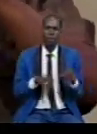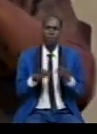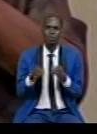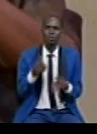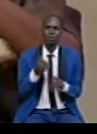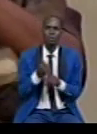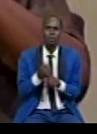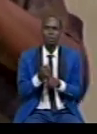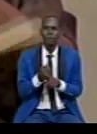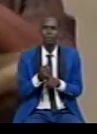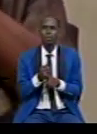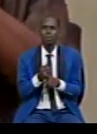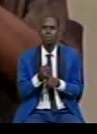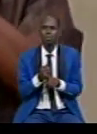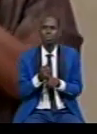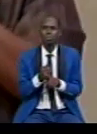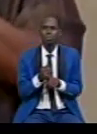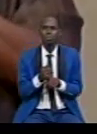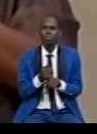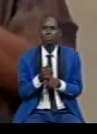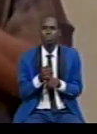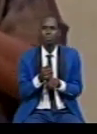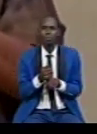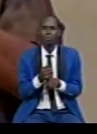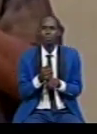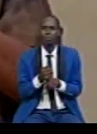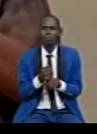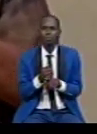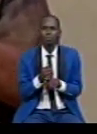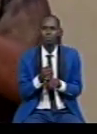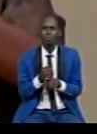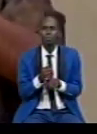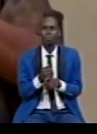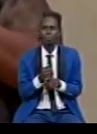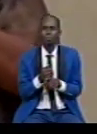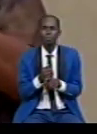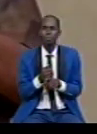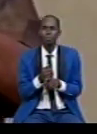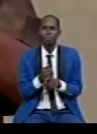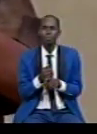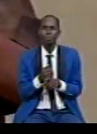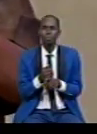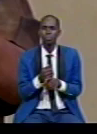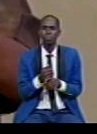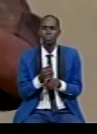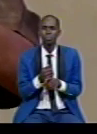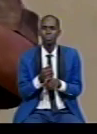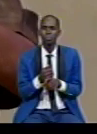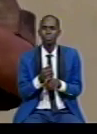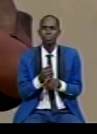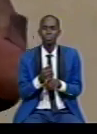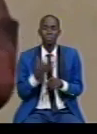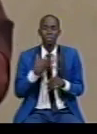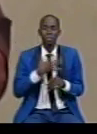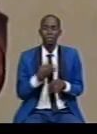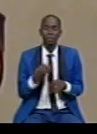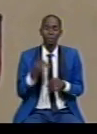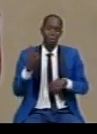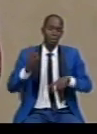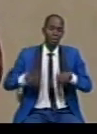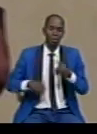call my father-in-law, the CS, to also explain to him, I cannot talk. But to the glory of